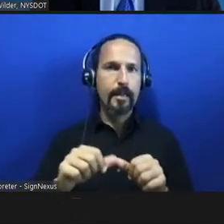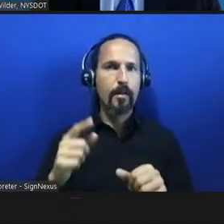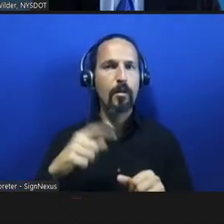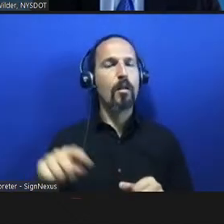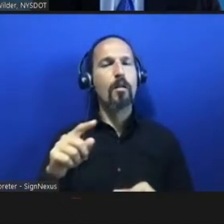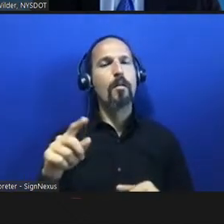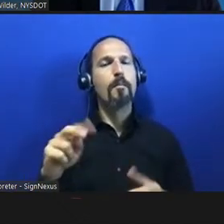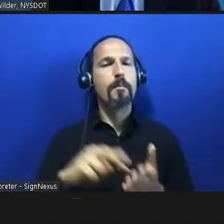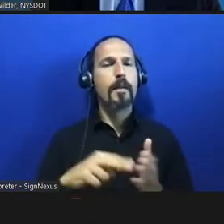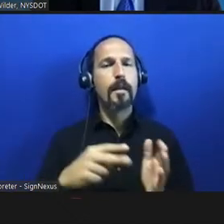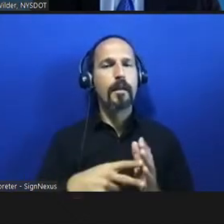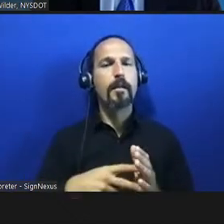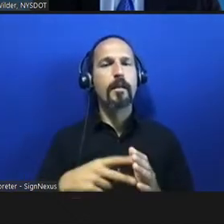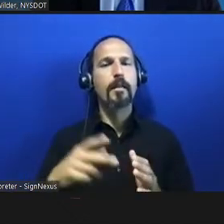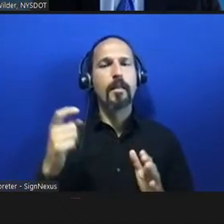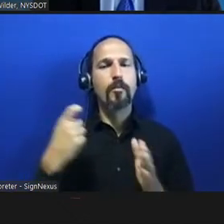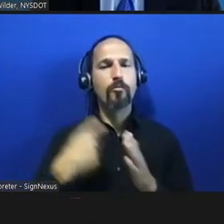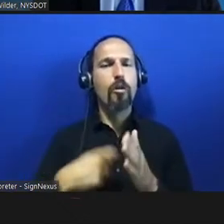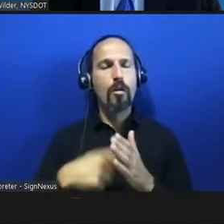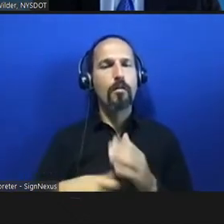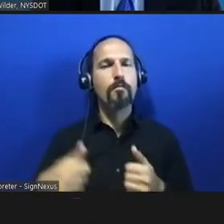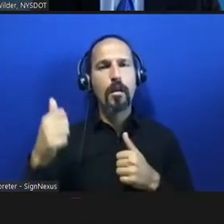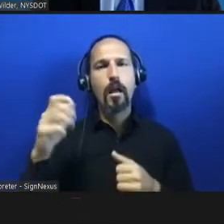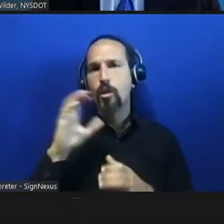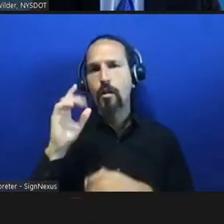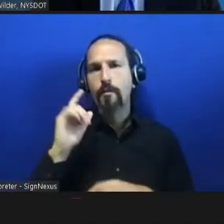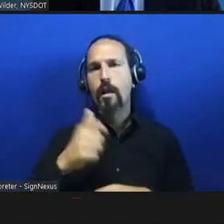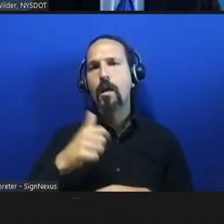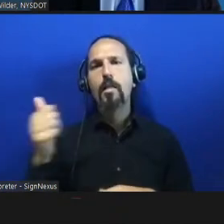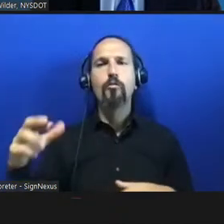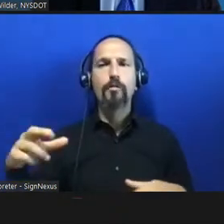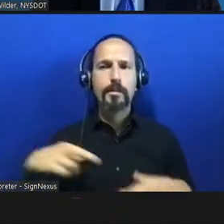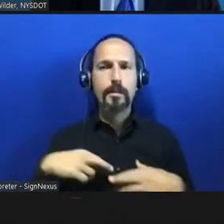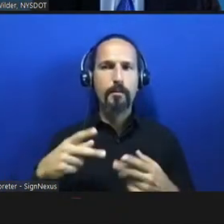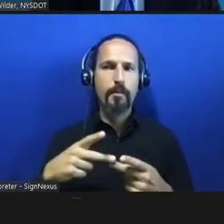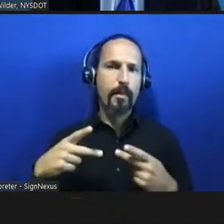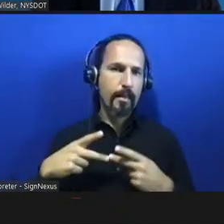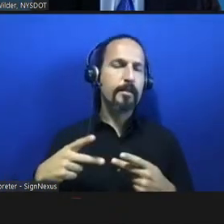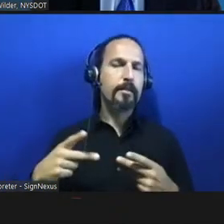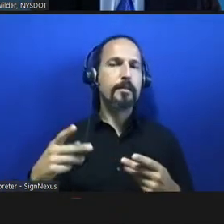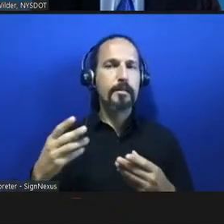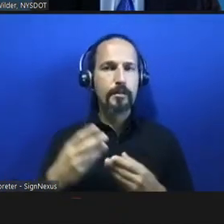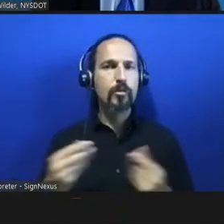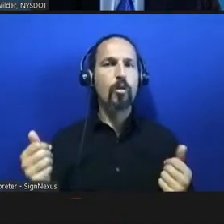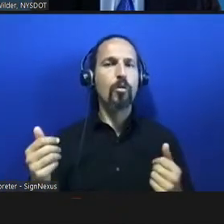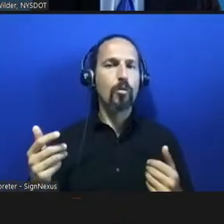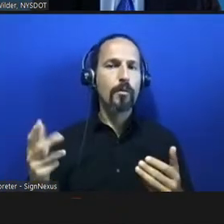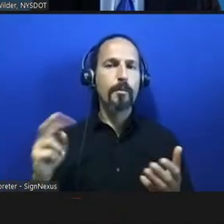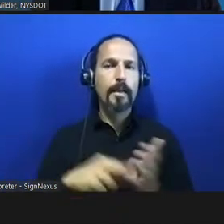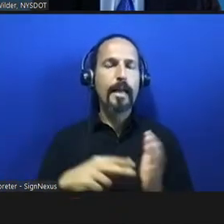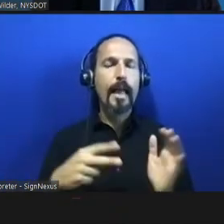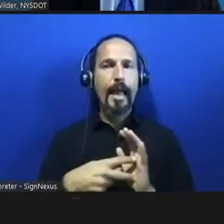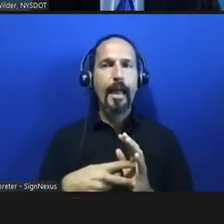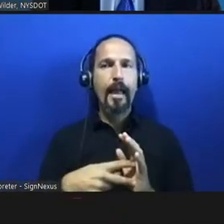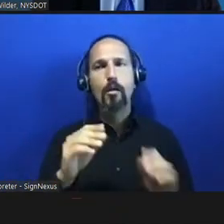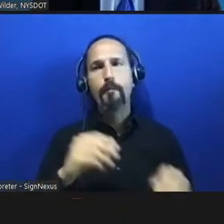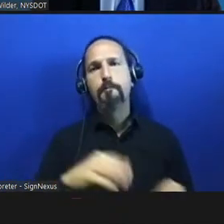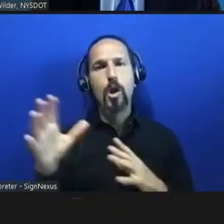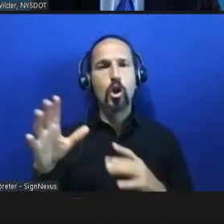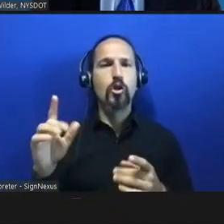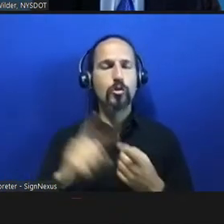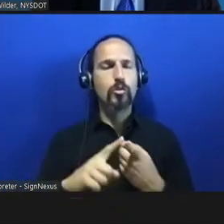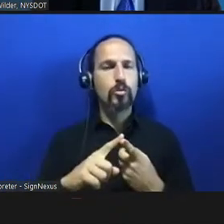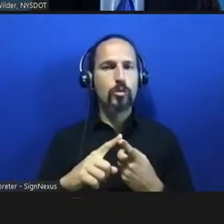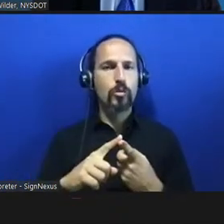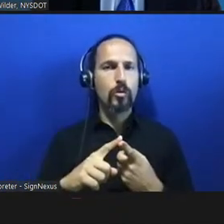inevitable luxury decontrol I look for an alternative retirement solution uh which resulted in moving to